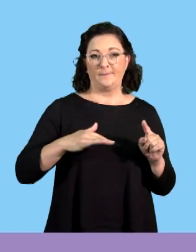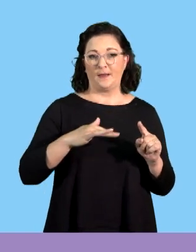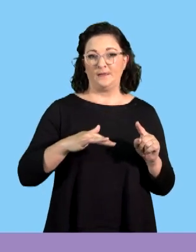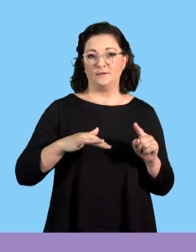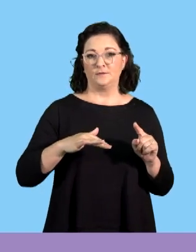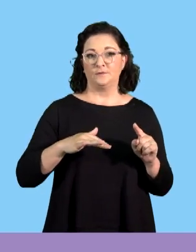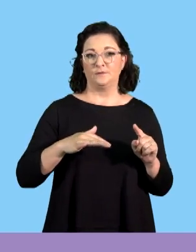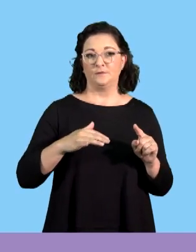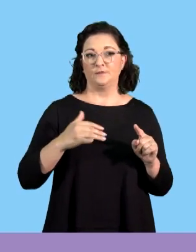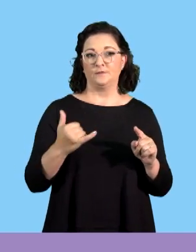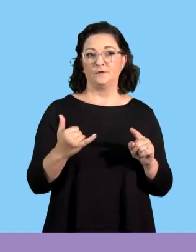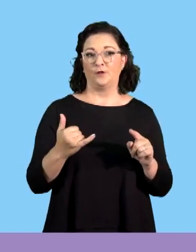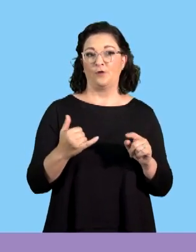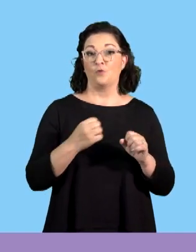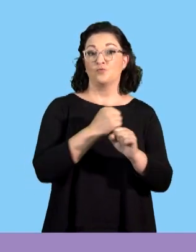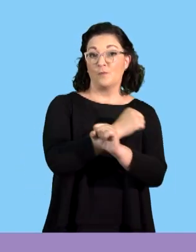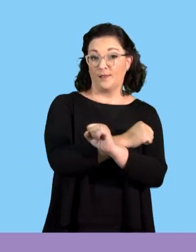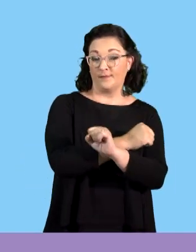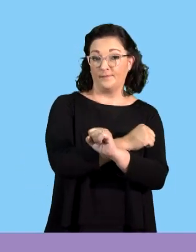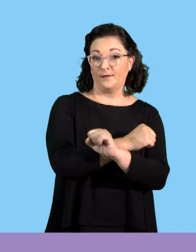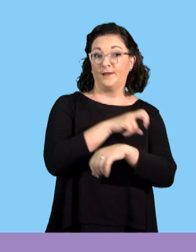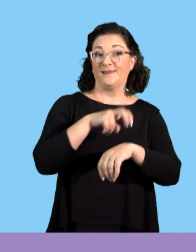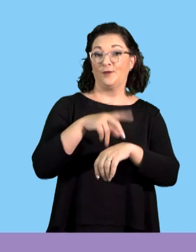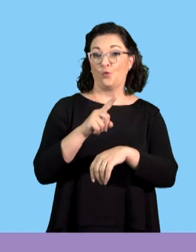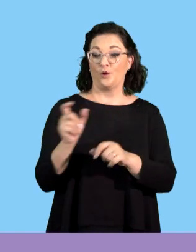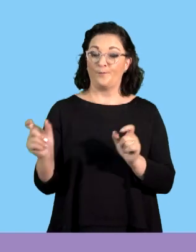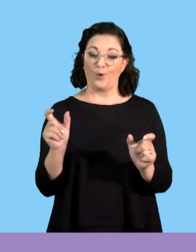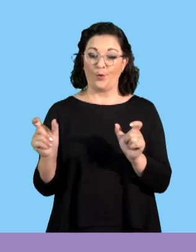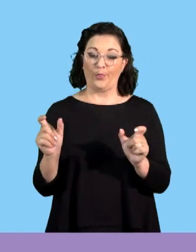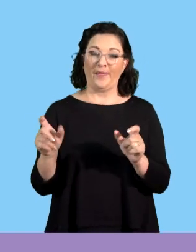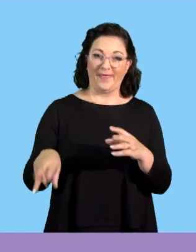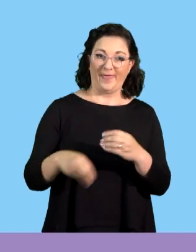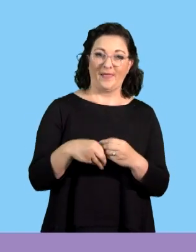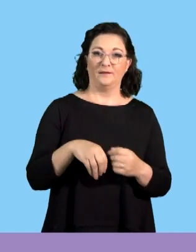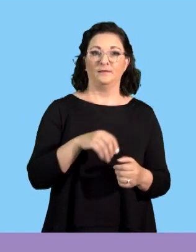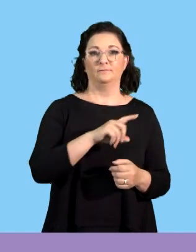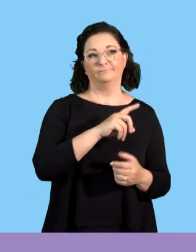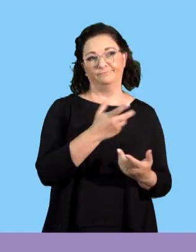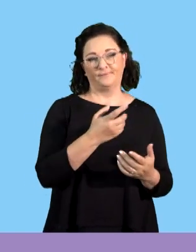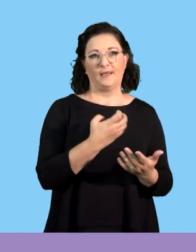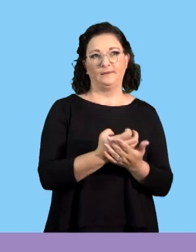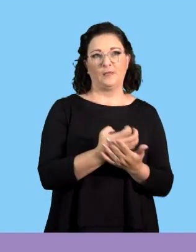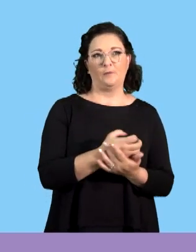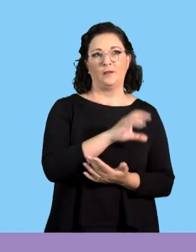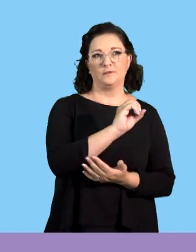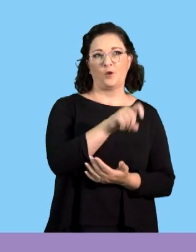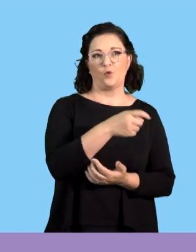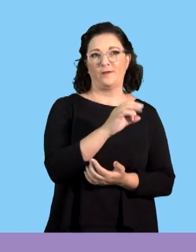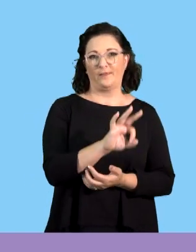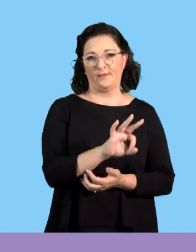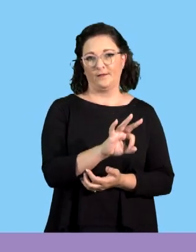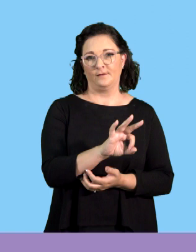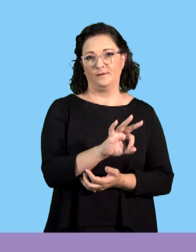places in each of the numbers you are multiplying together. So if I have a 0,3,